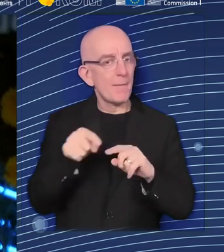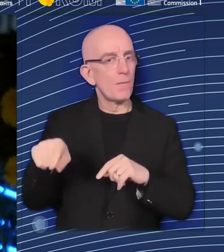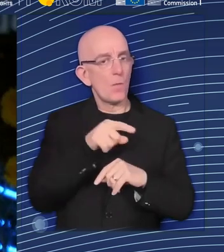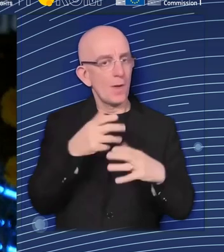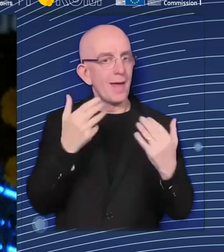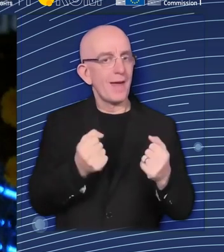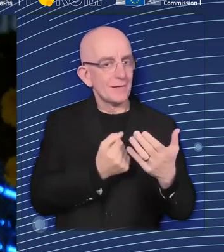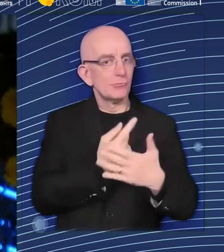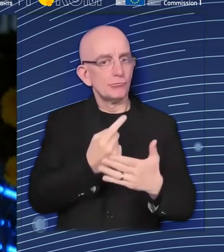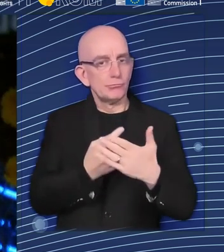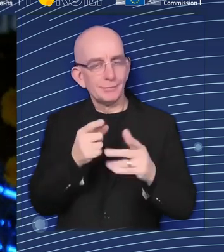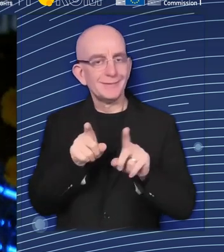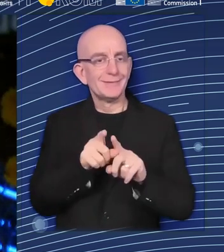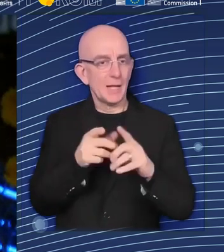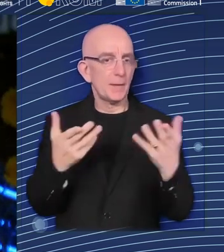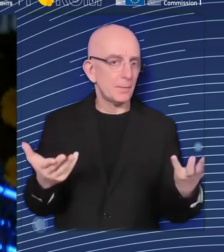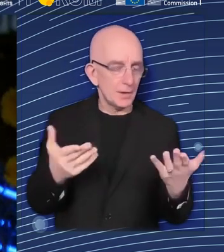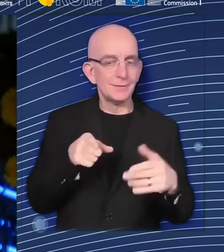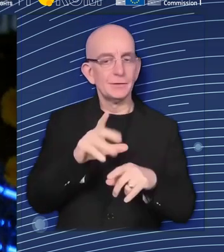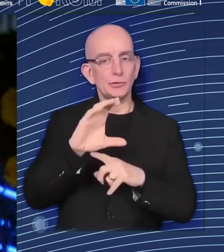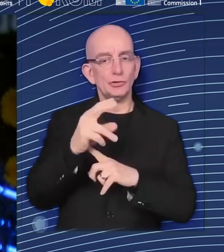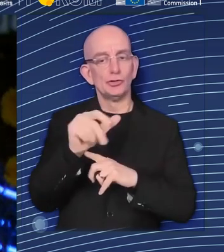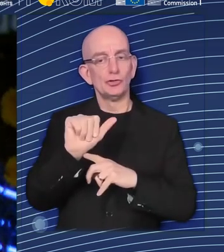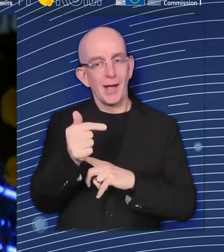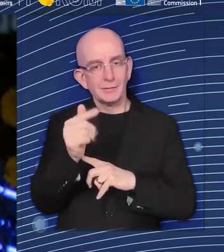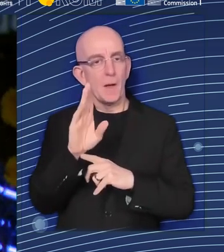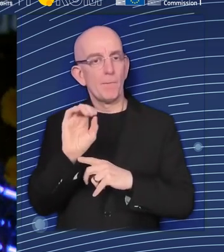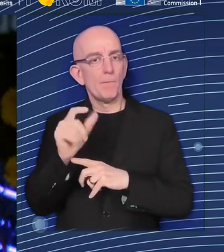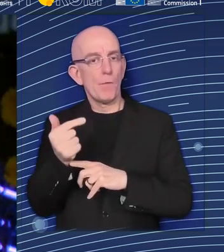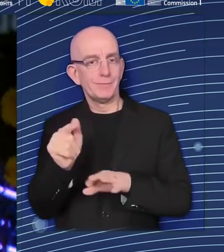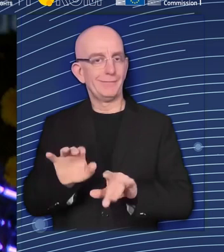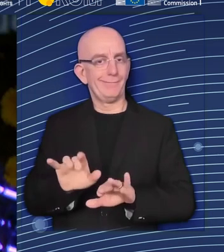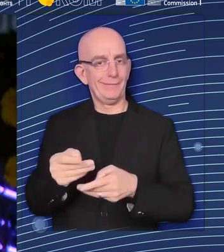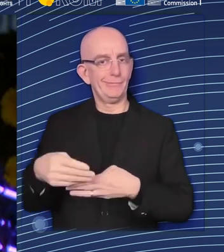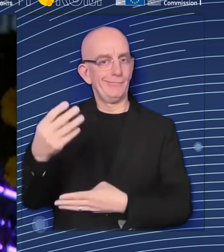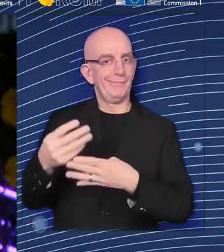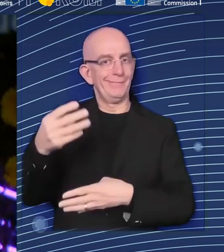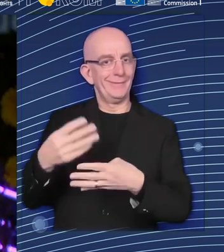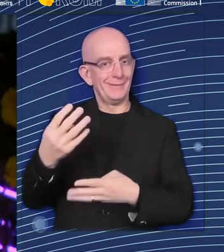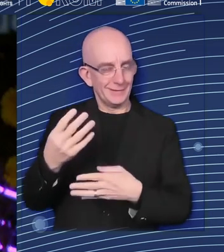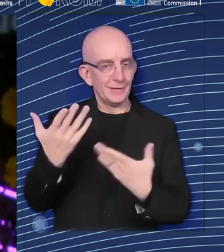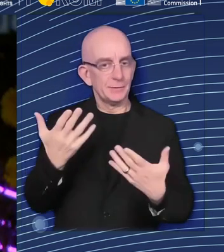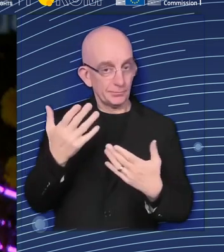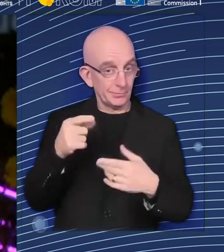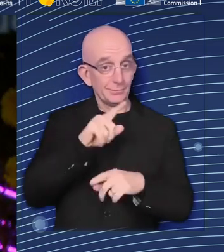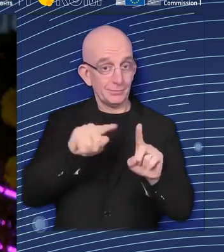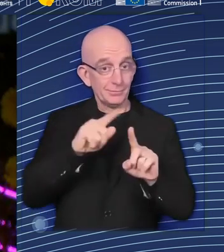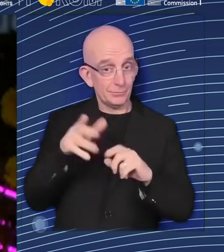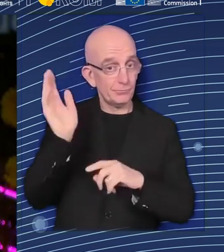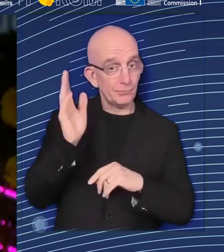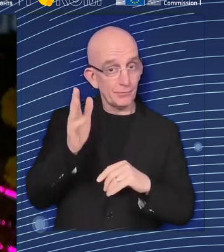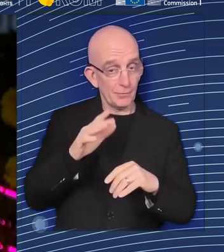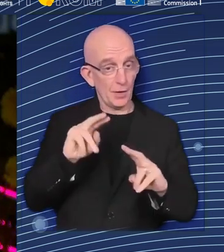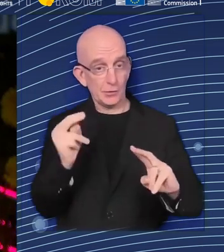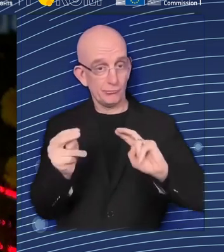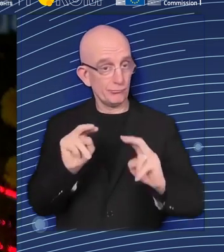session about co-designing workplace algorithms, and some saw insufficient legal protection for workers, while others stressed